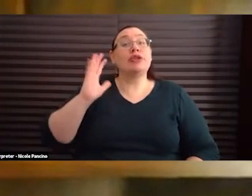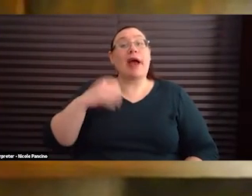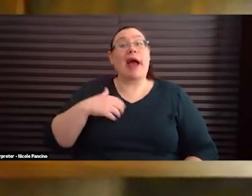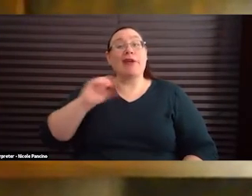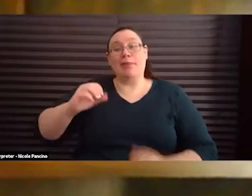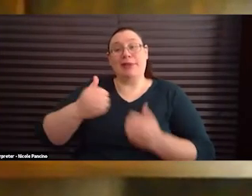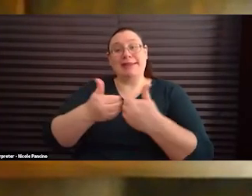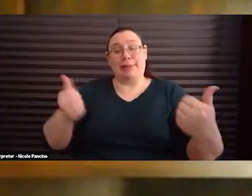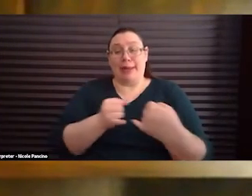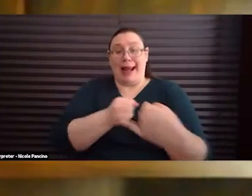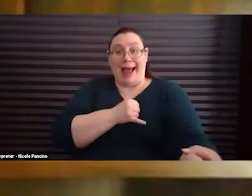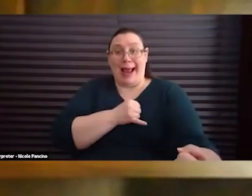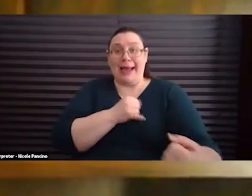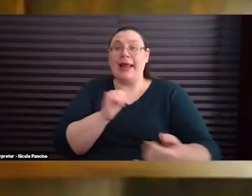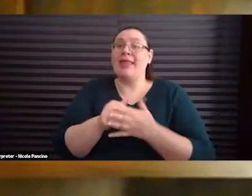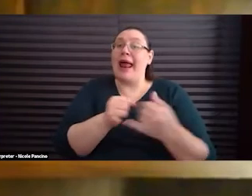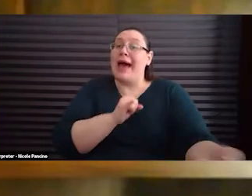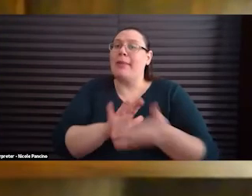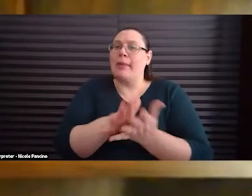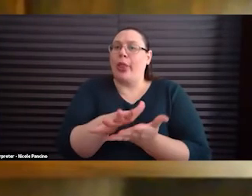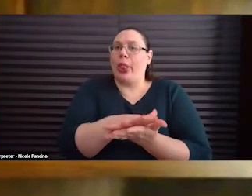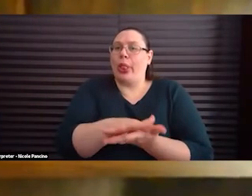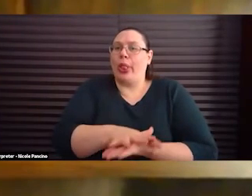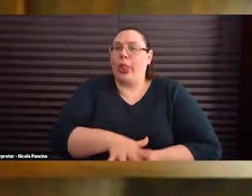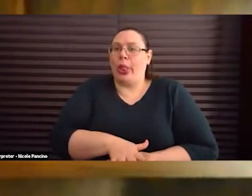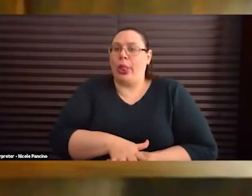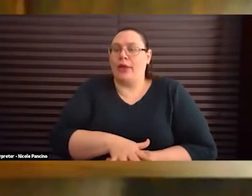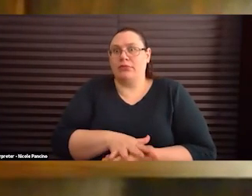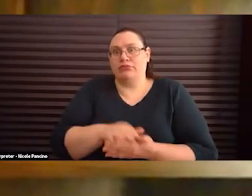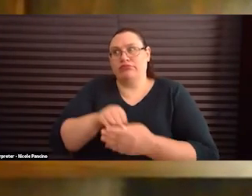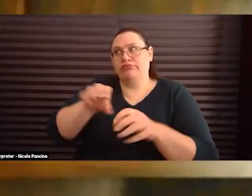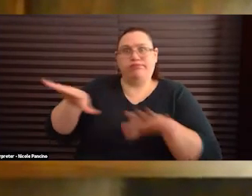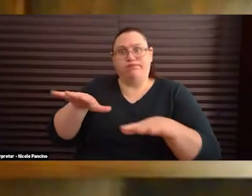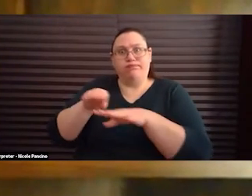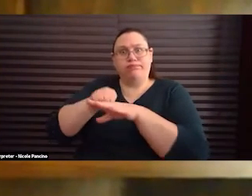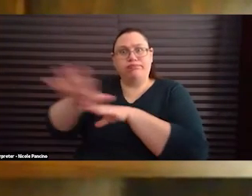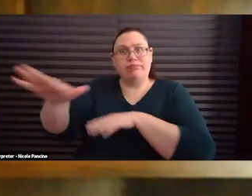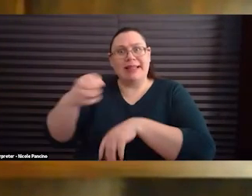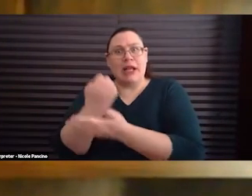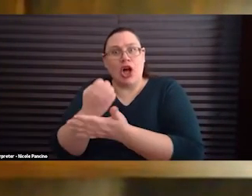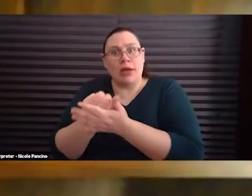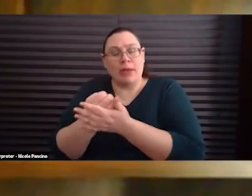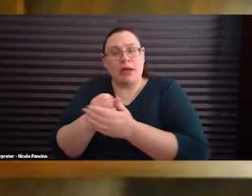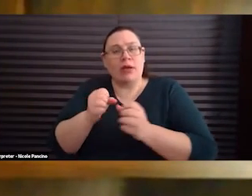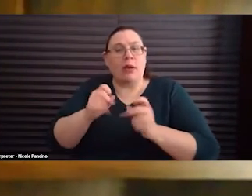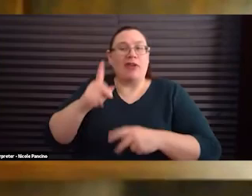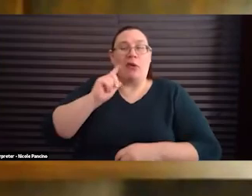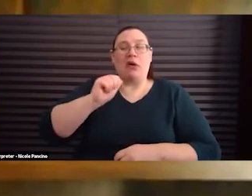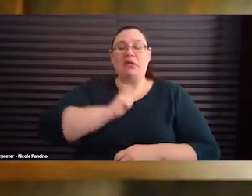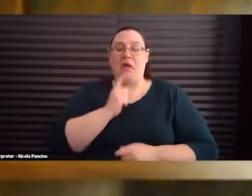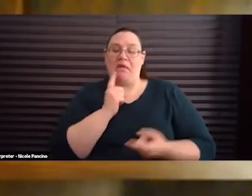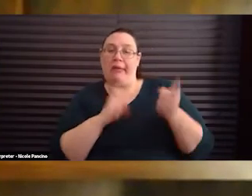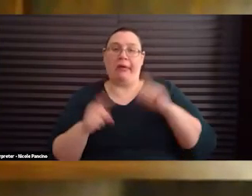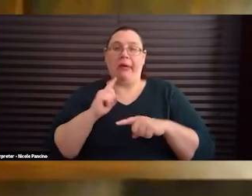are disappearing. And this has profound consequences for the economy. There's an opportunity for self-dealing and for conflicts